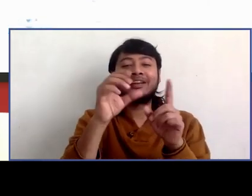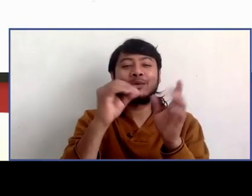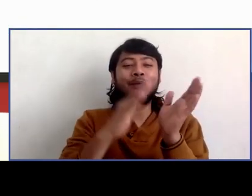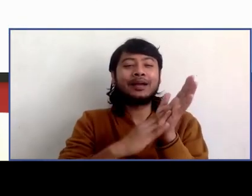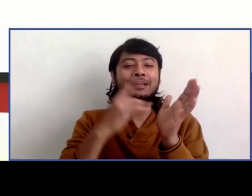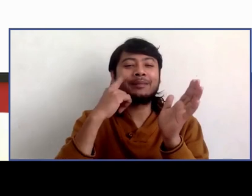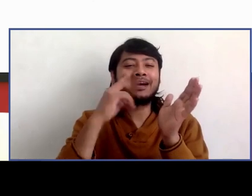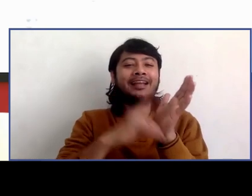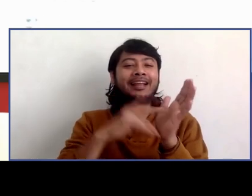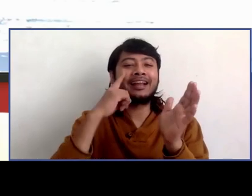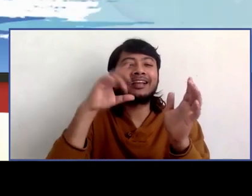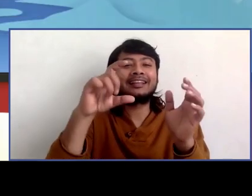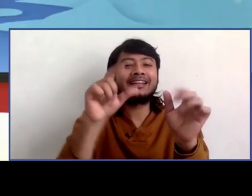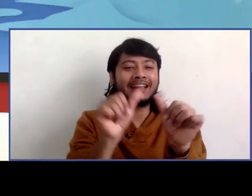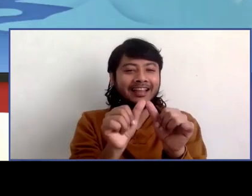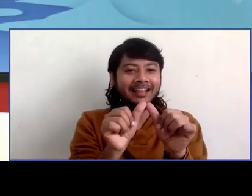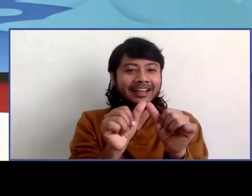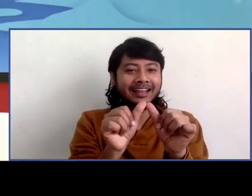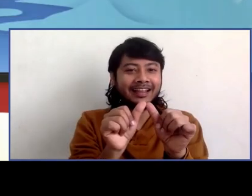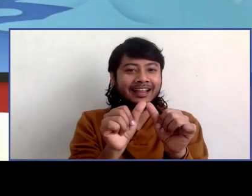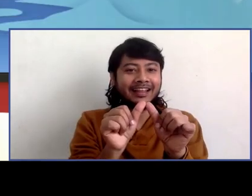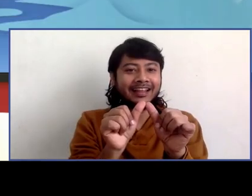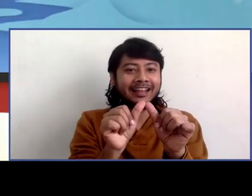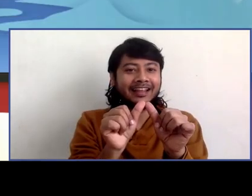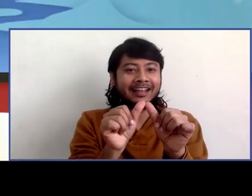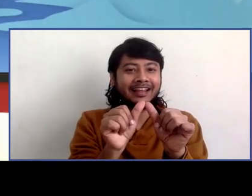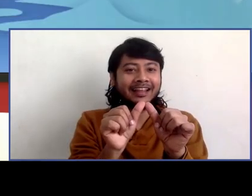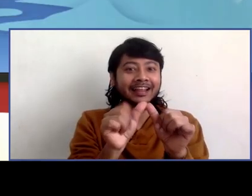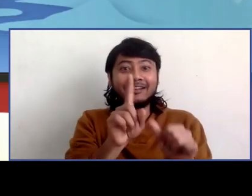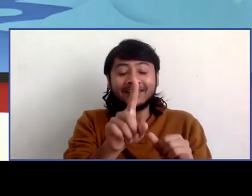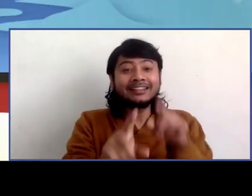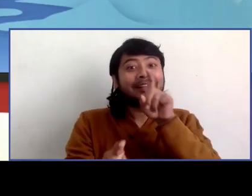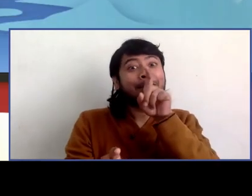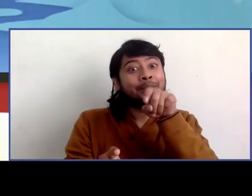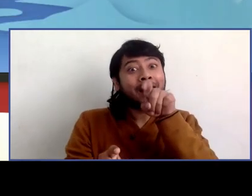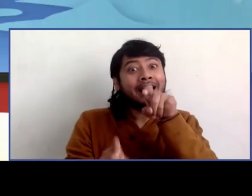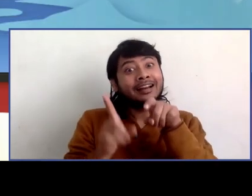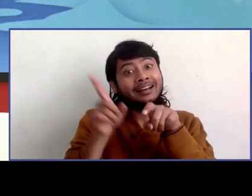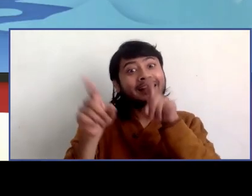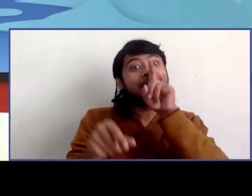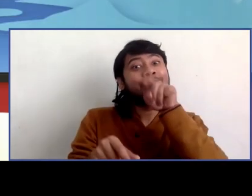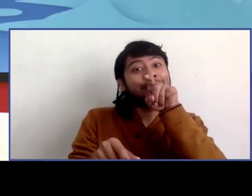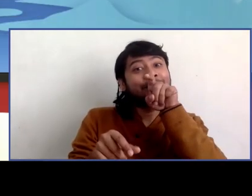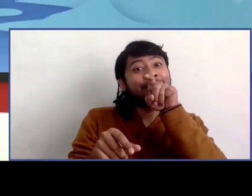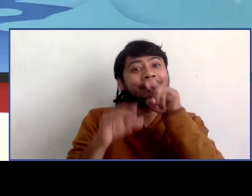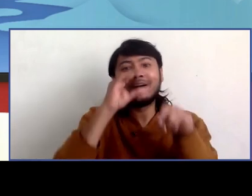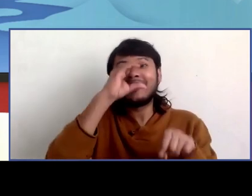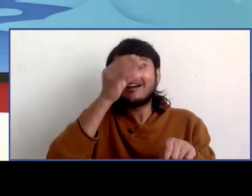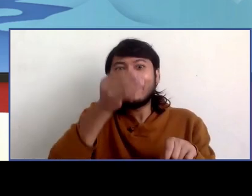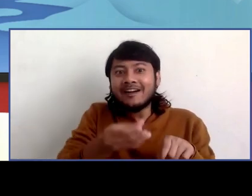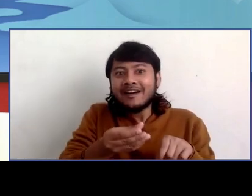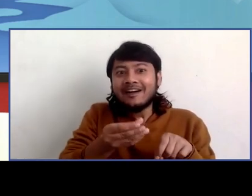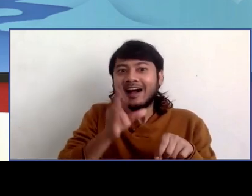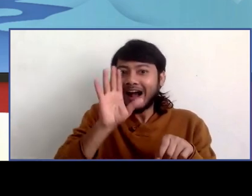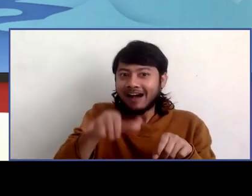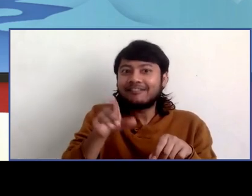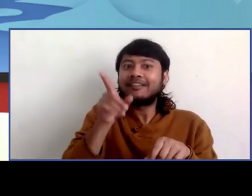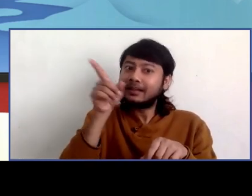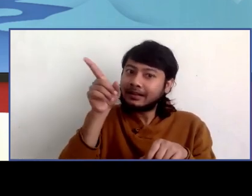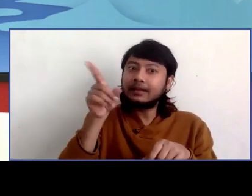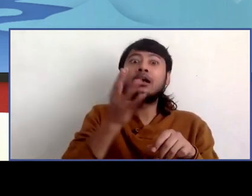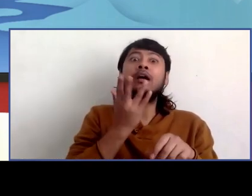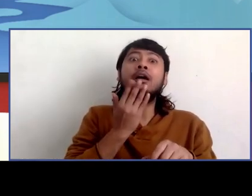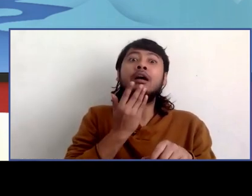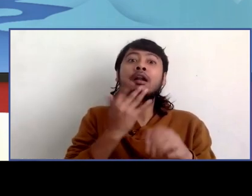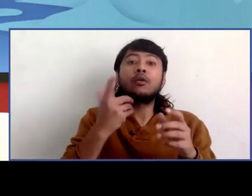this tint of violet. Go check it out. You might see this bird and the parrot and see the color of violet